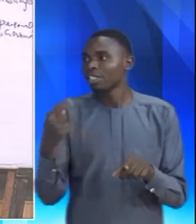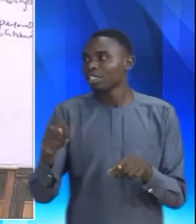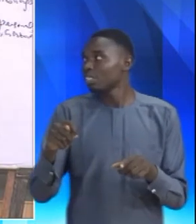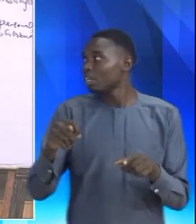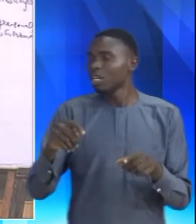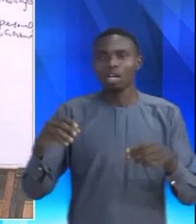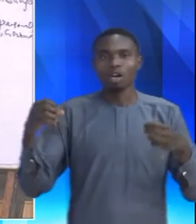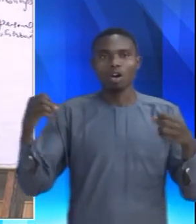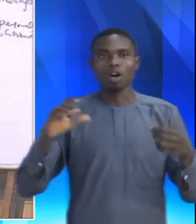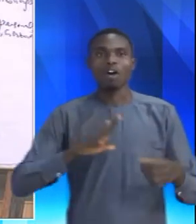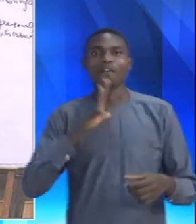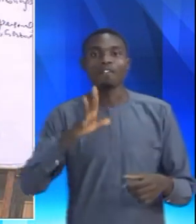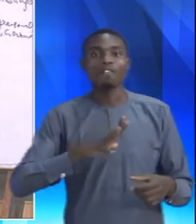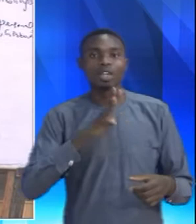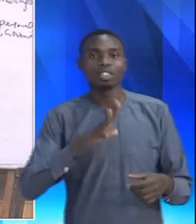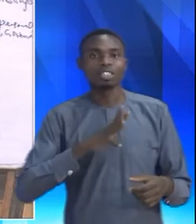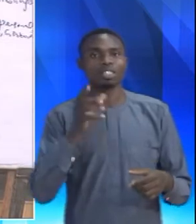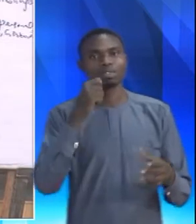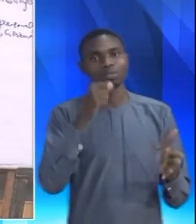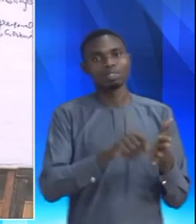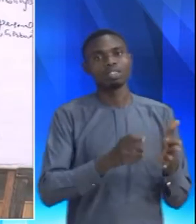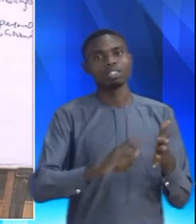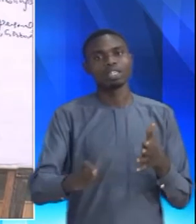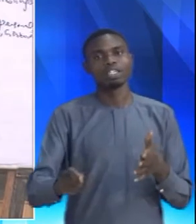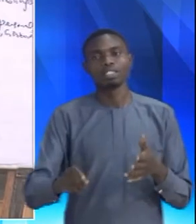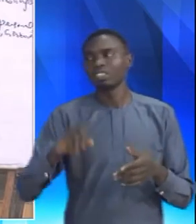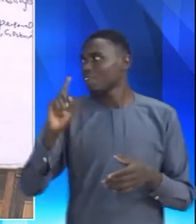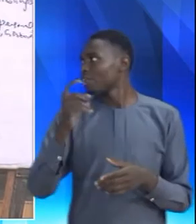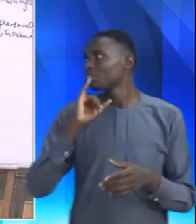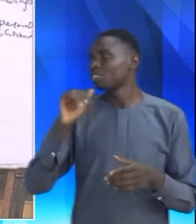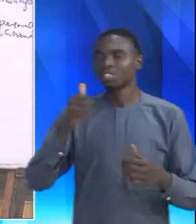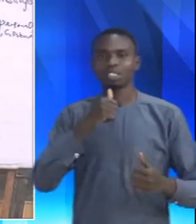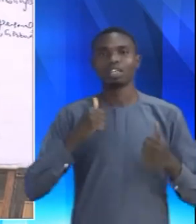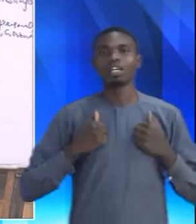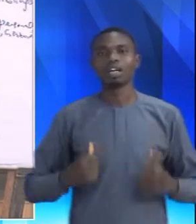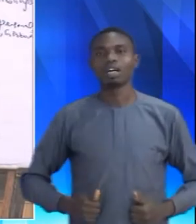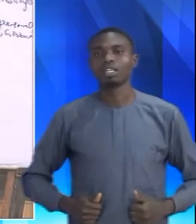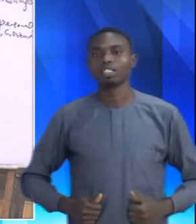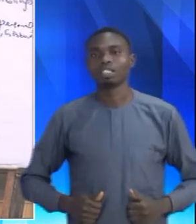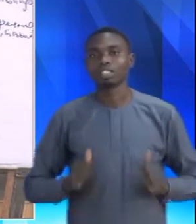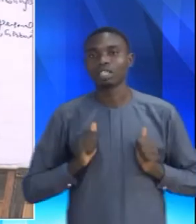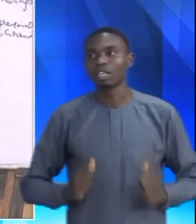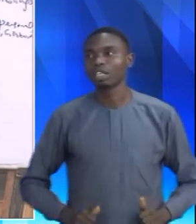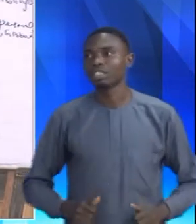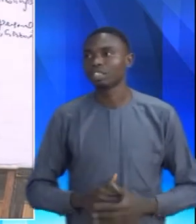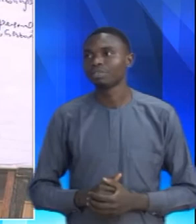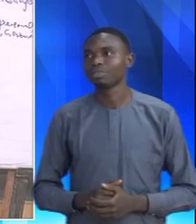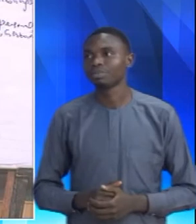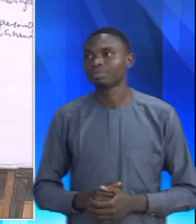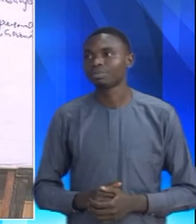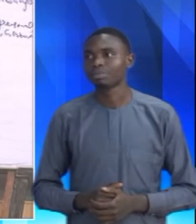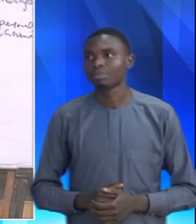The first item there is addresses. Unlike informal letter writing, formal letter